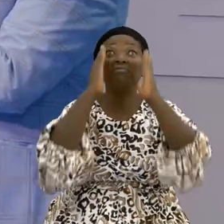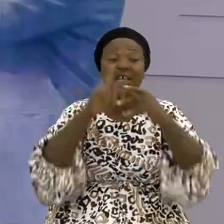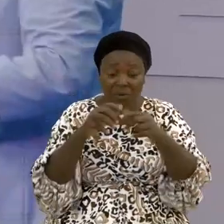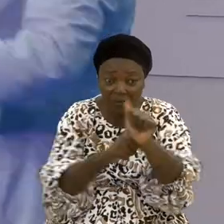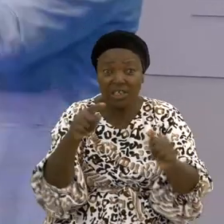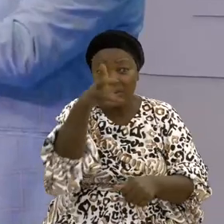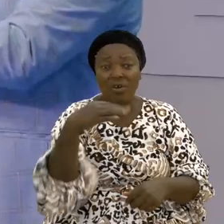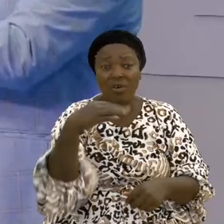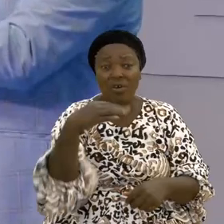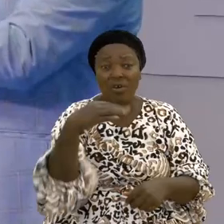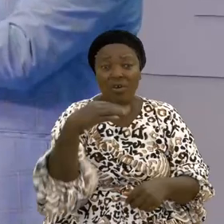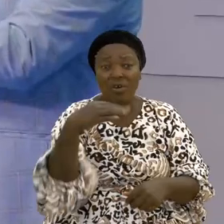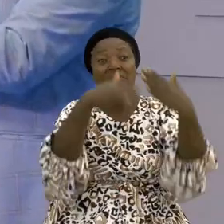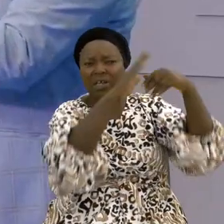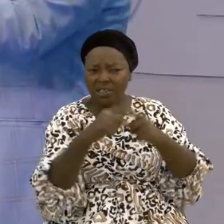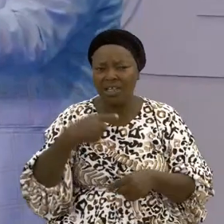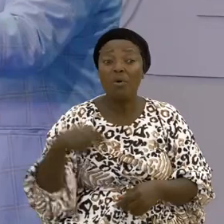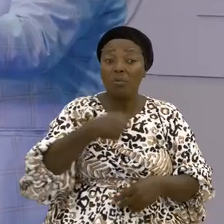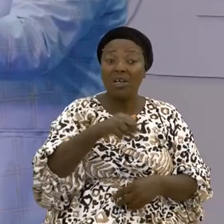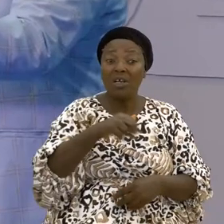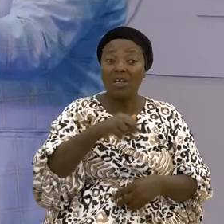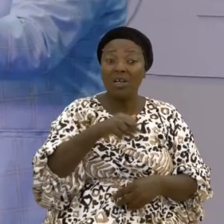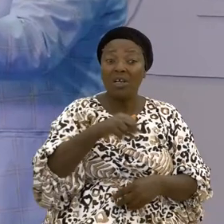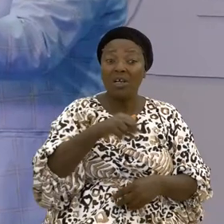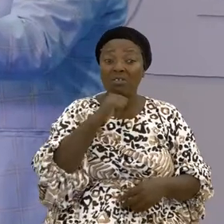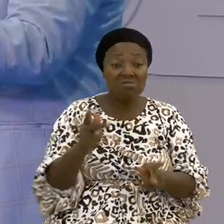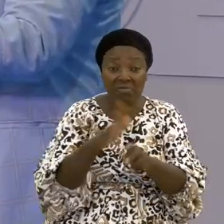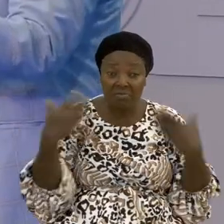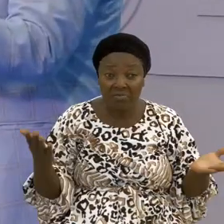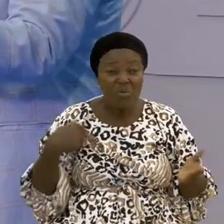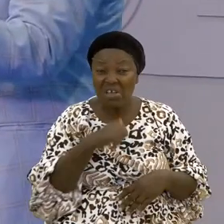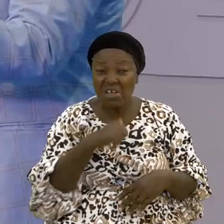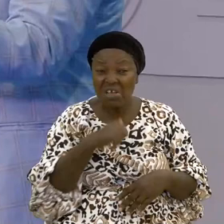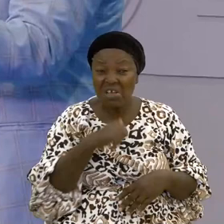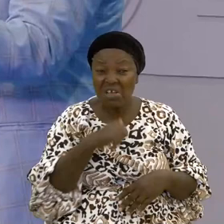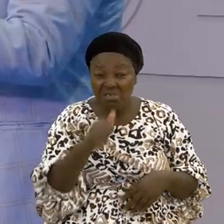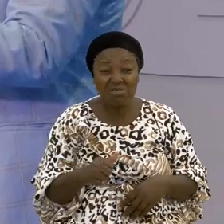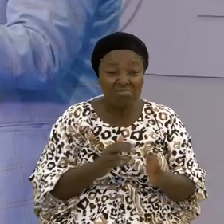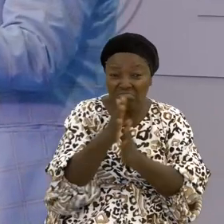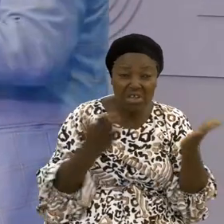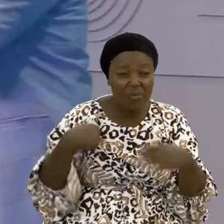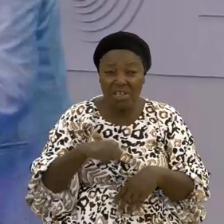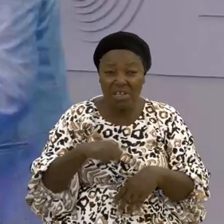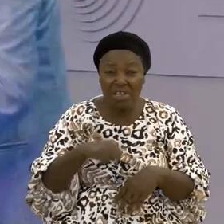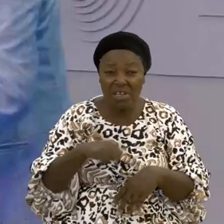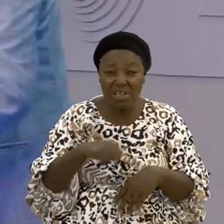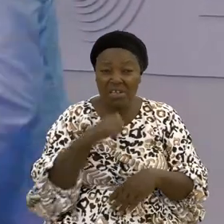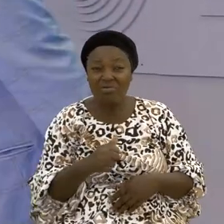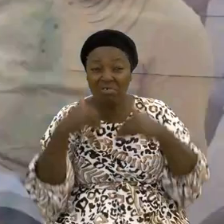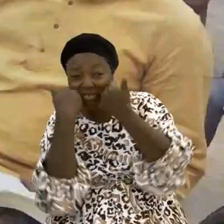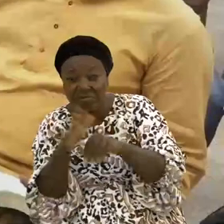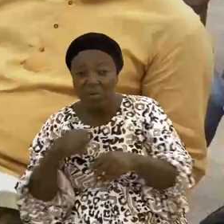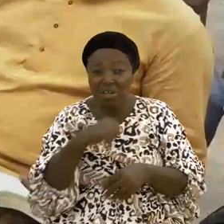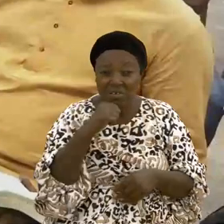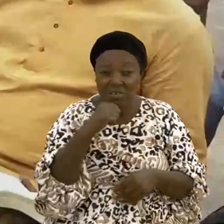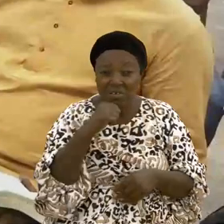heaven. They said, we are not careful, we're not anxious, we're not timid, we're not